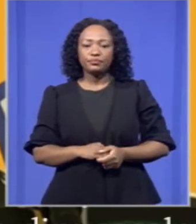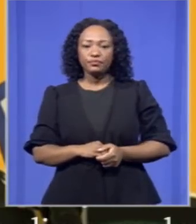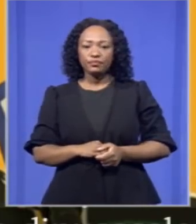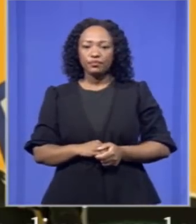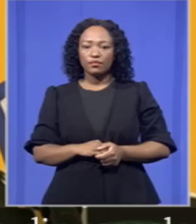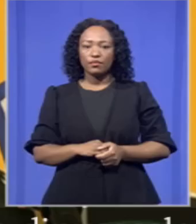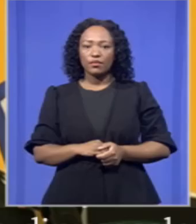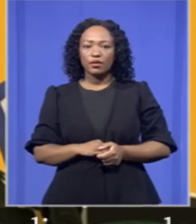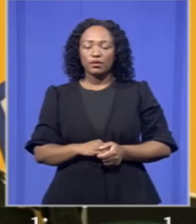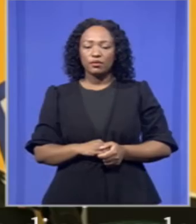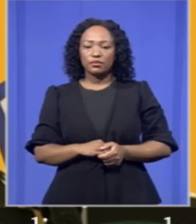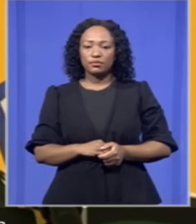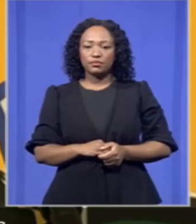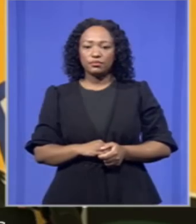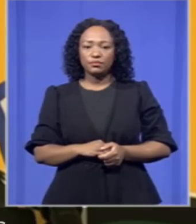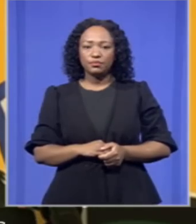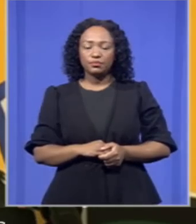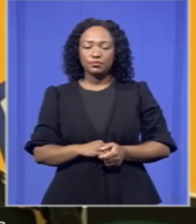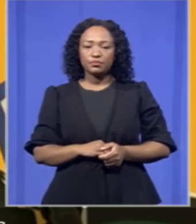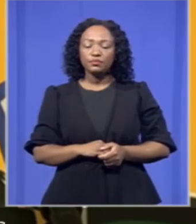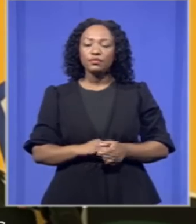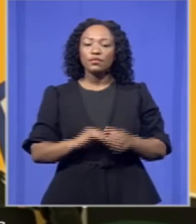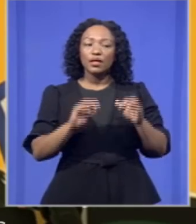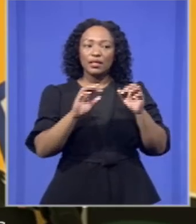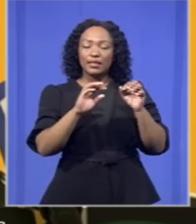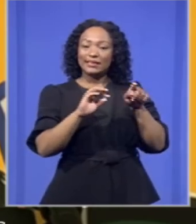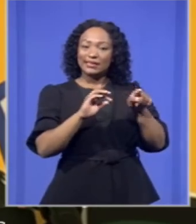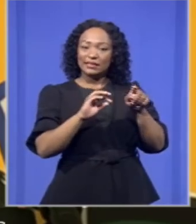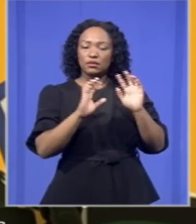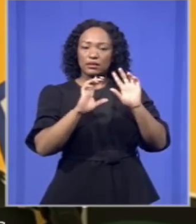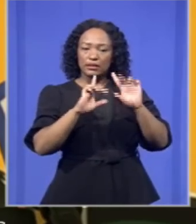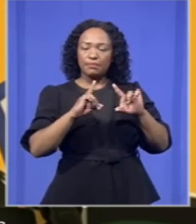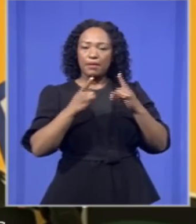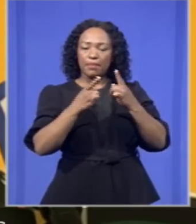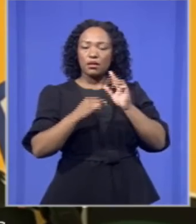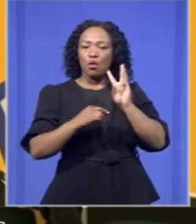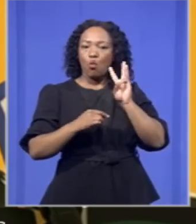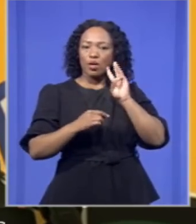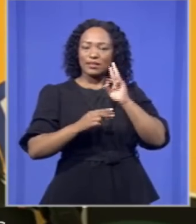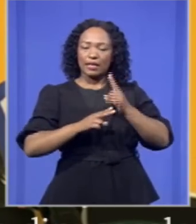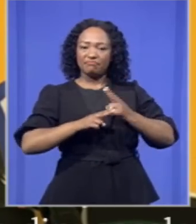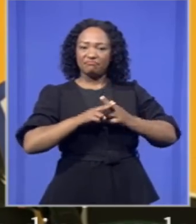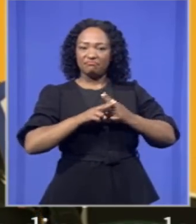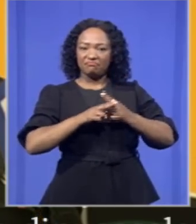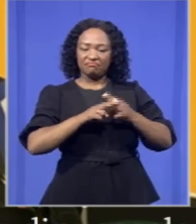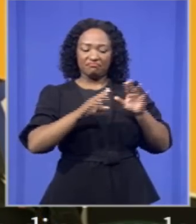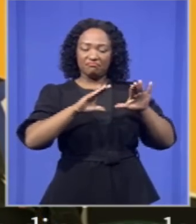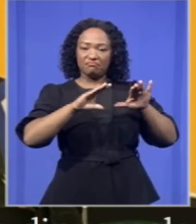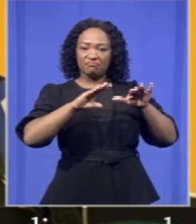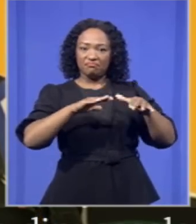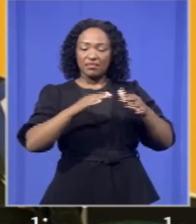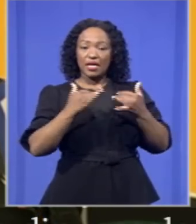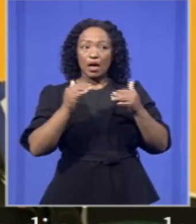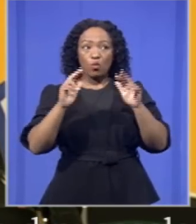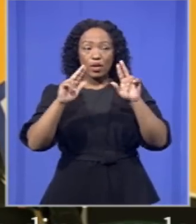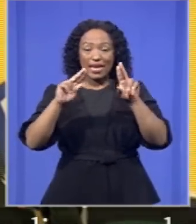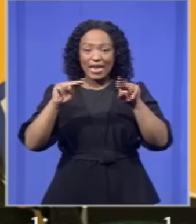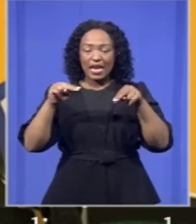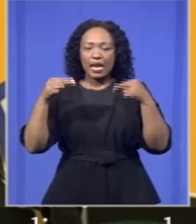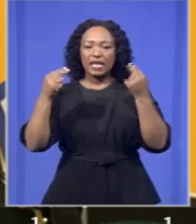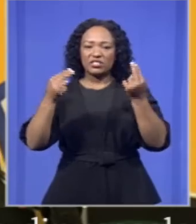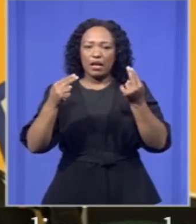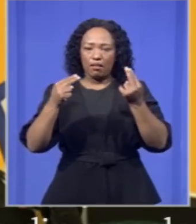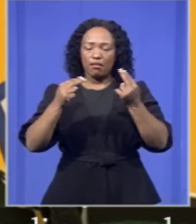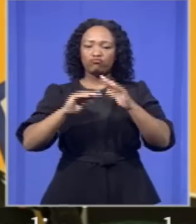The Department of Water and Sanitation has transformed South Africa into a national construction site.